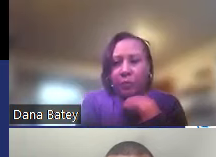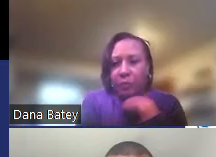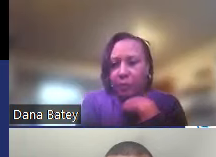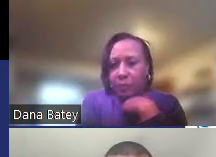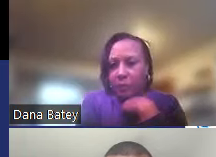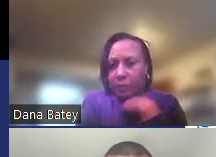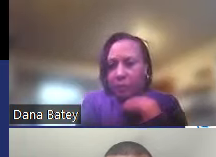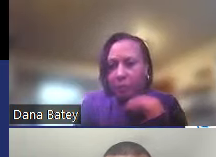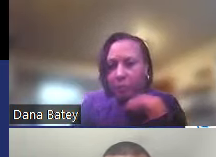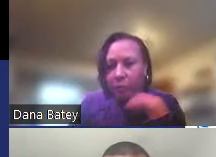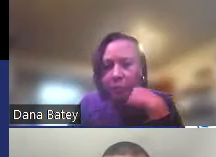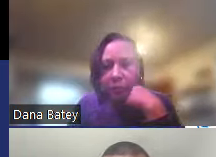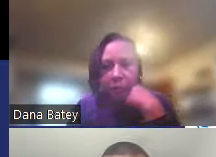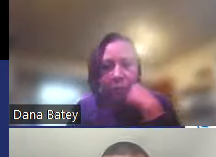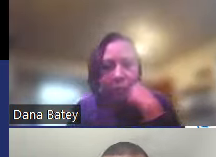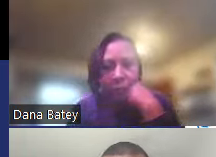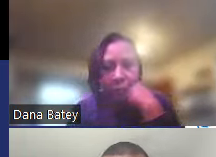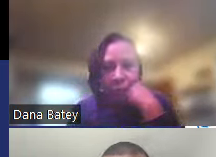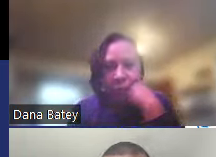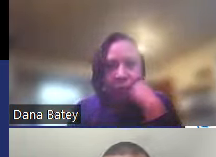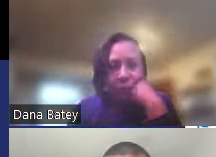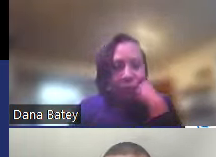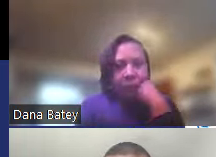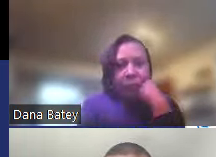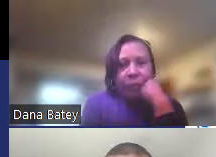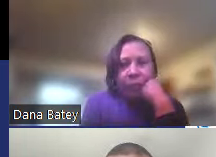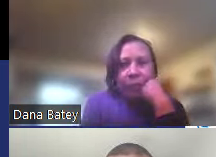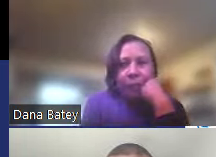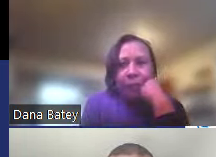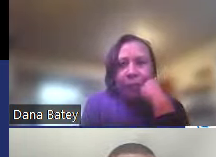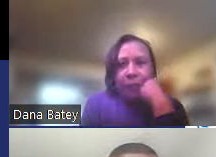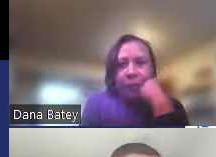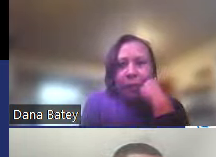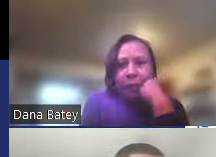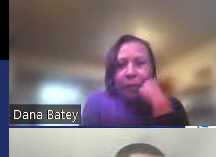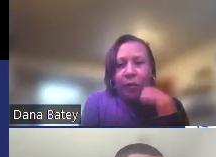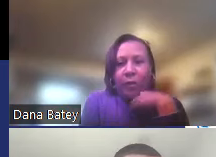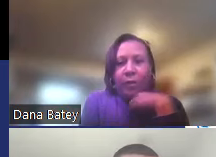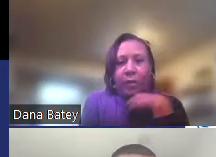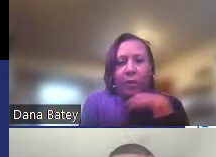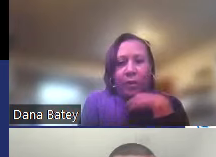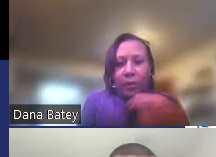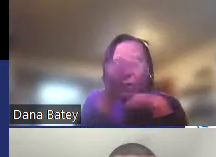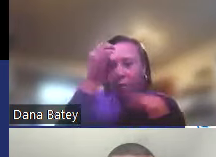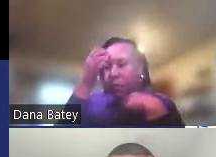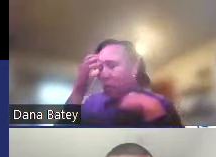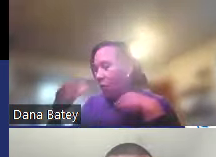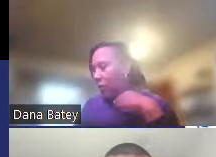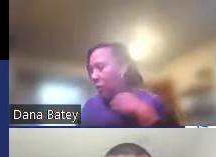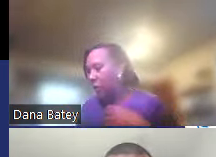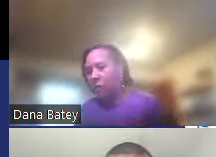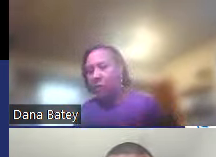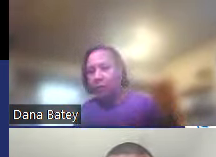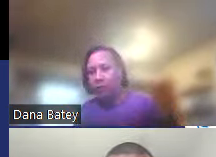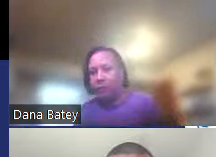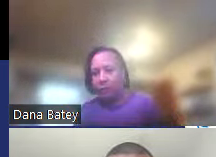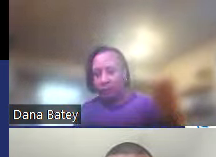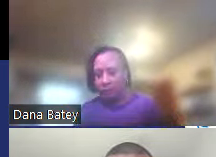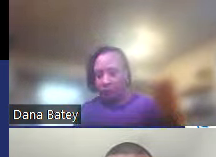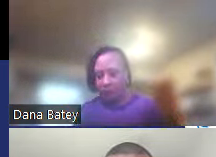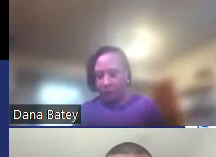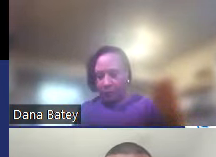Hello, everyone. I do have a question, Essie. So maybe this could be discussed amongst the